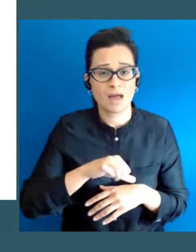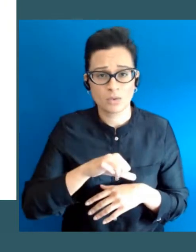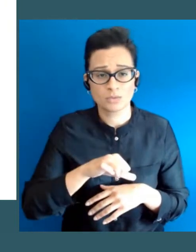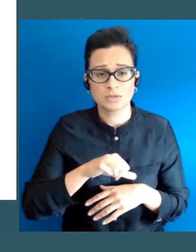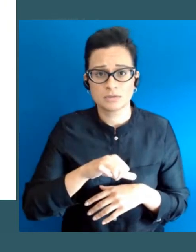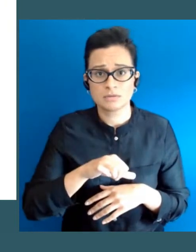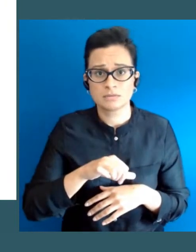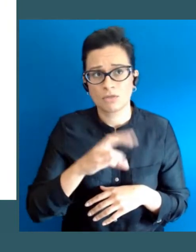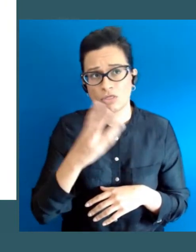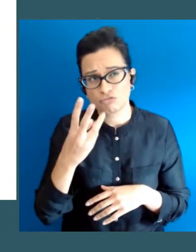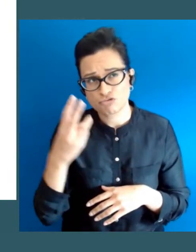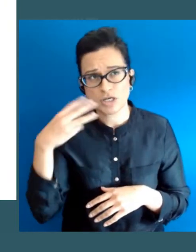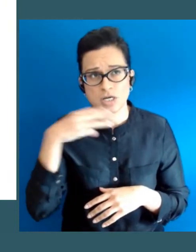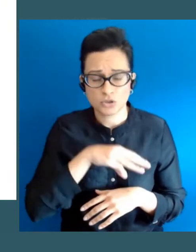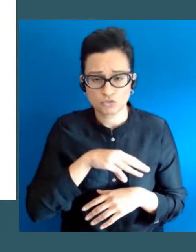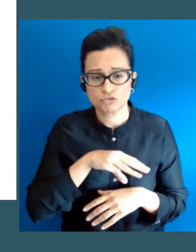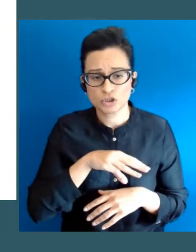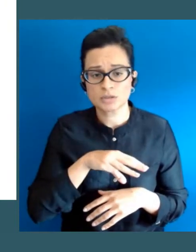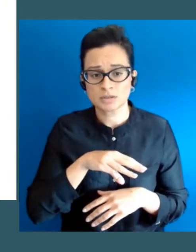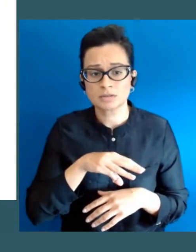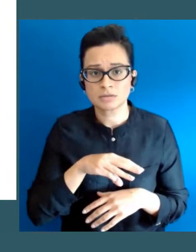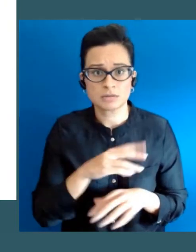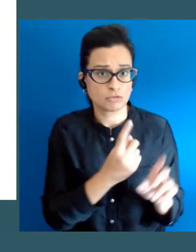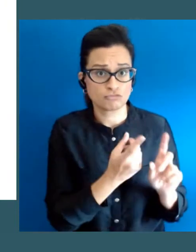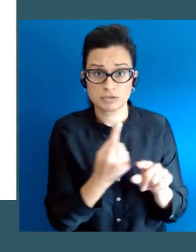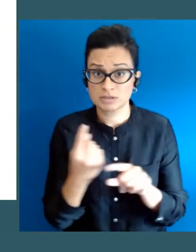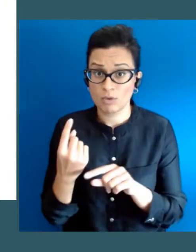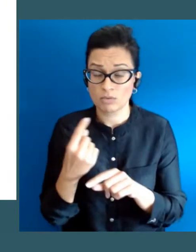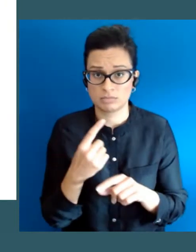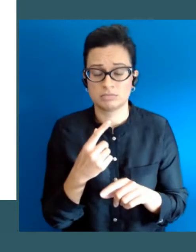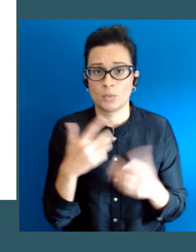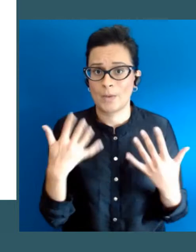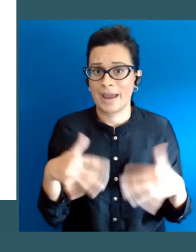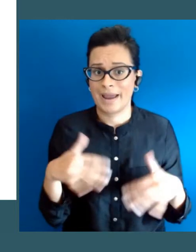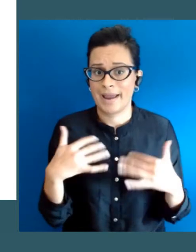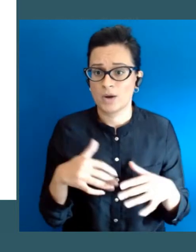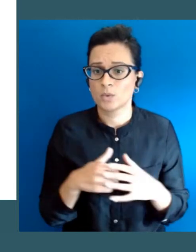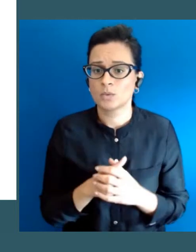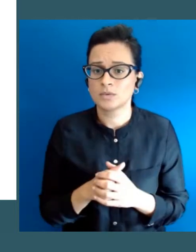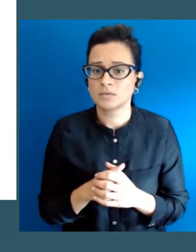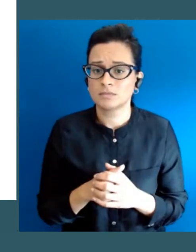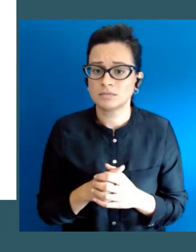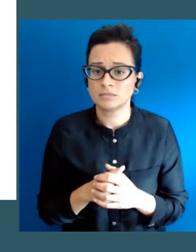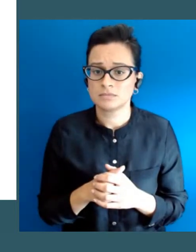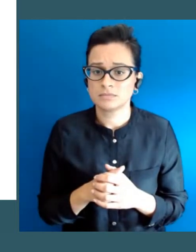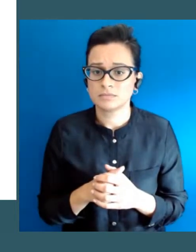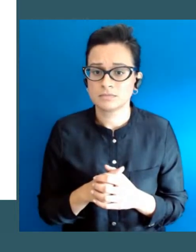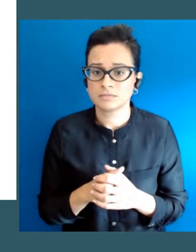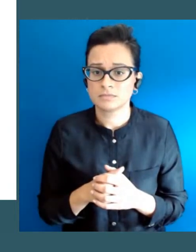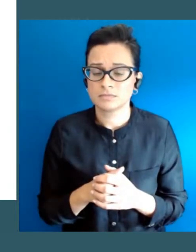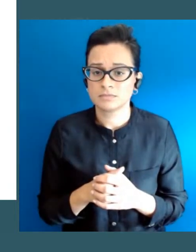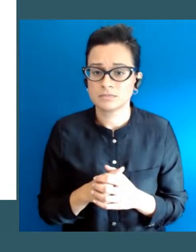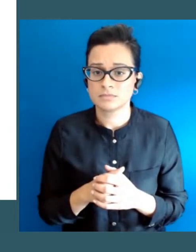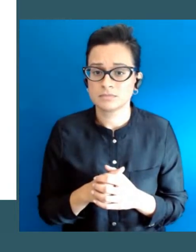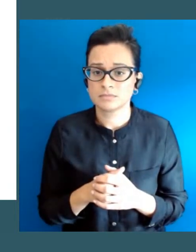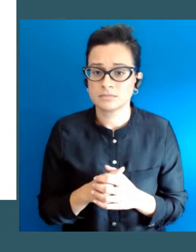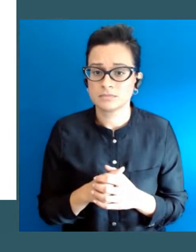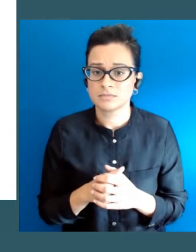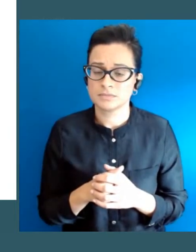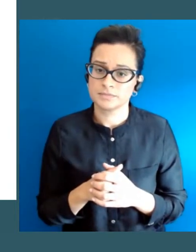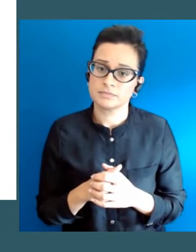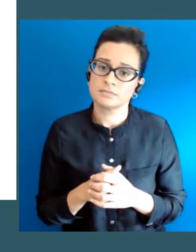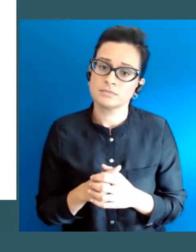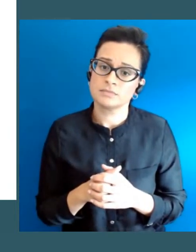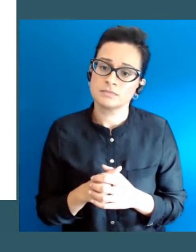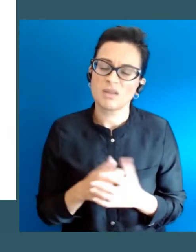1,300 responses back. And this, you know, we had in mind that we were